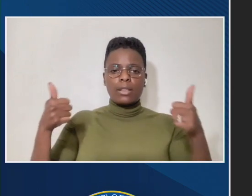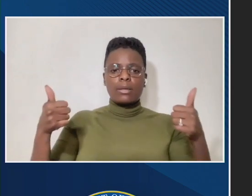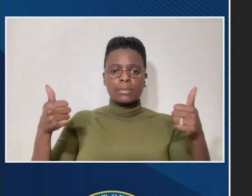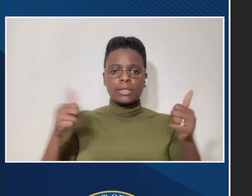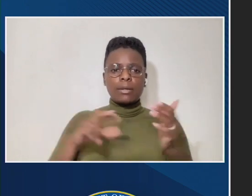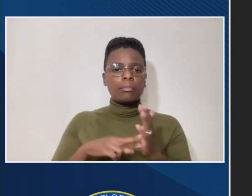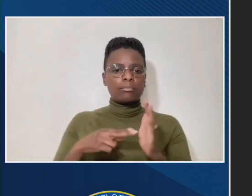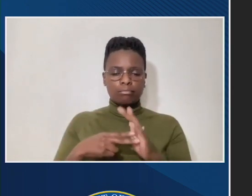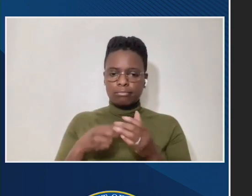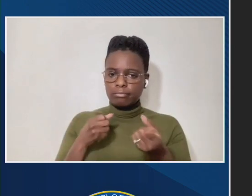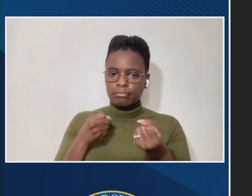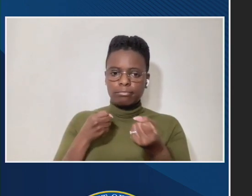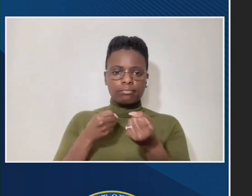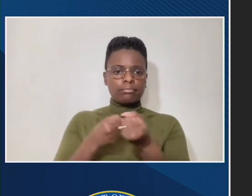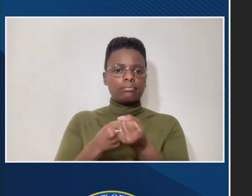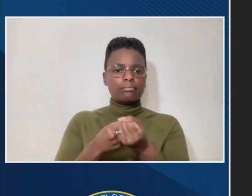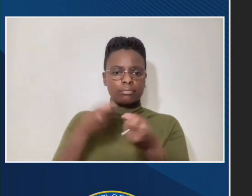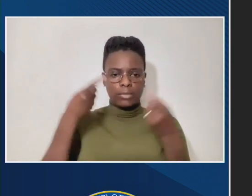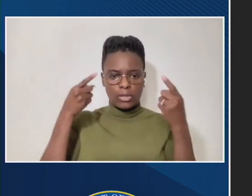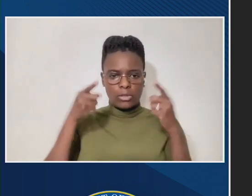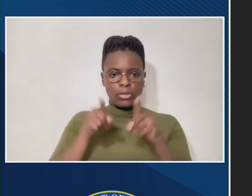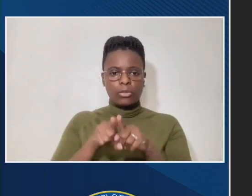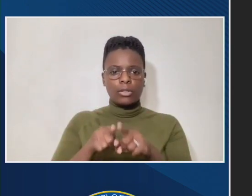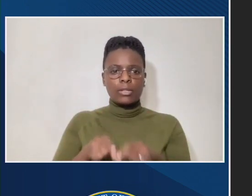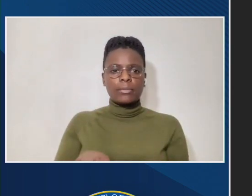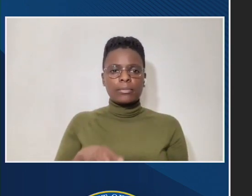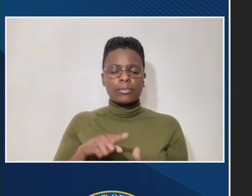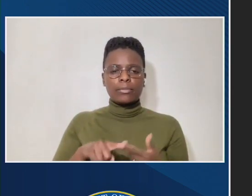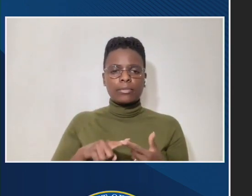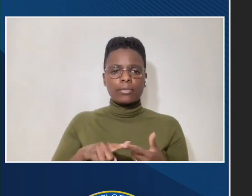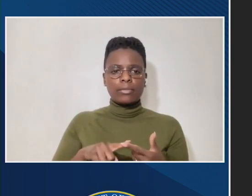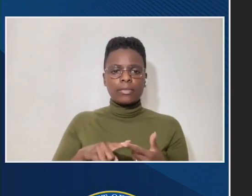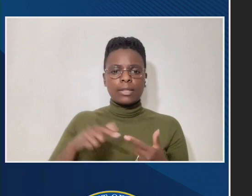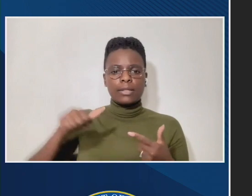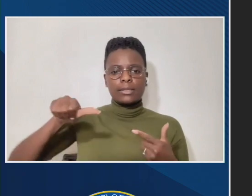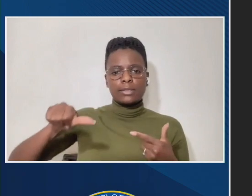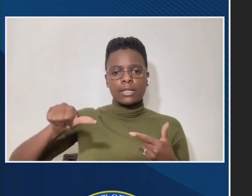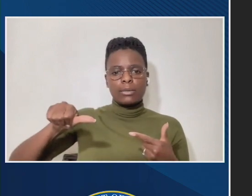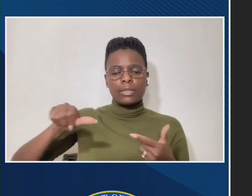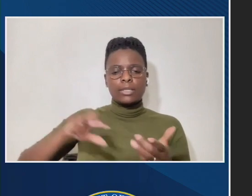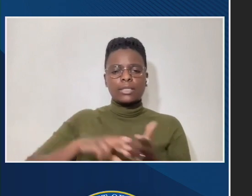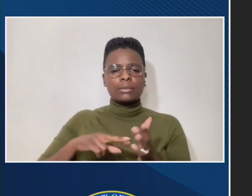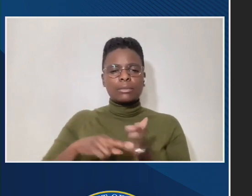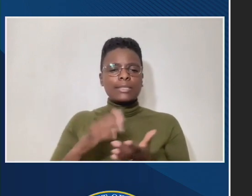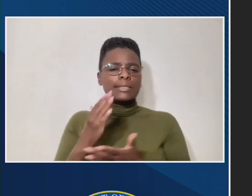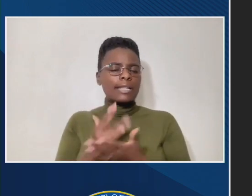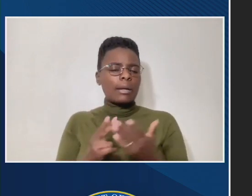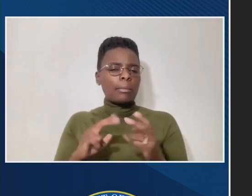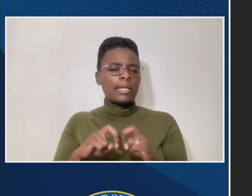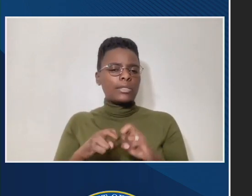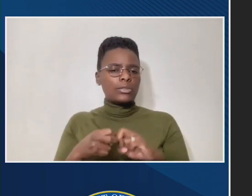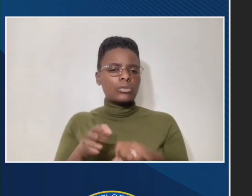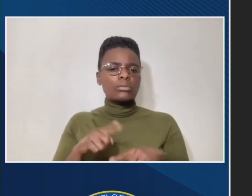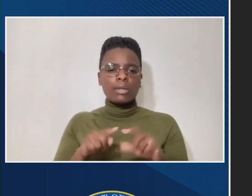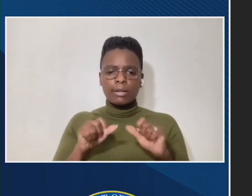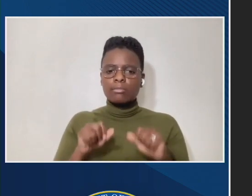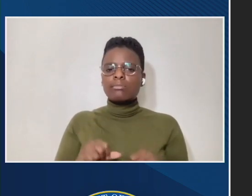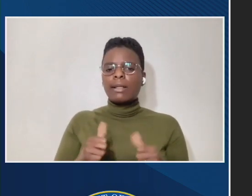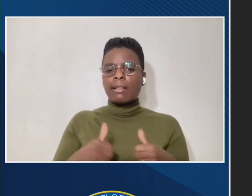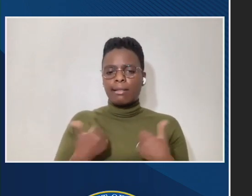them and the resources that they have available for them. I think potentially, we keep going back to the whole political